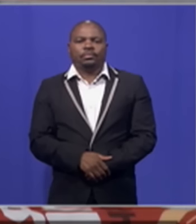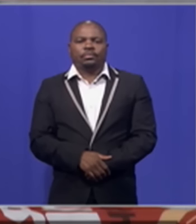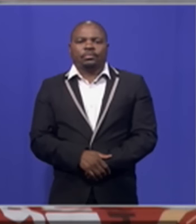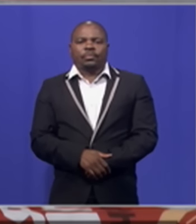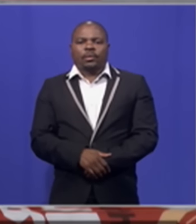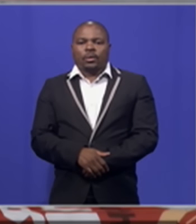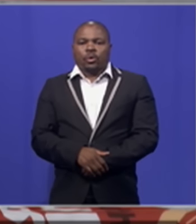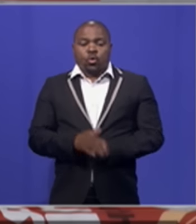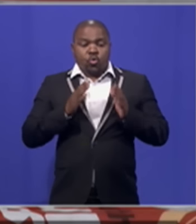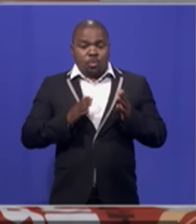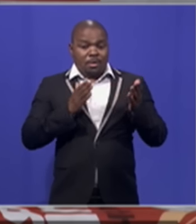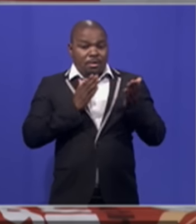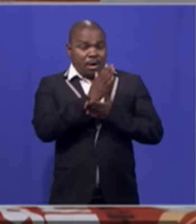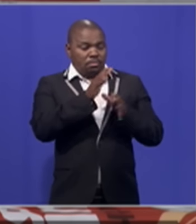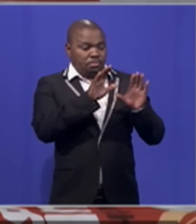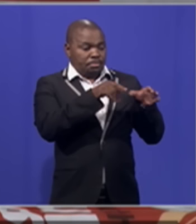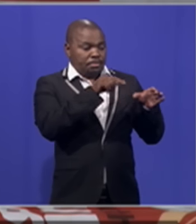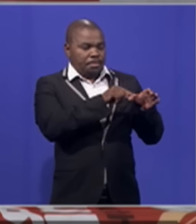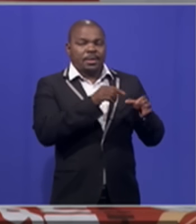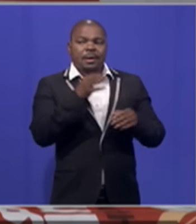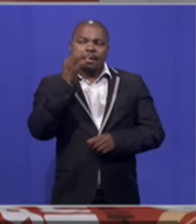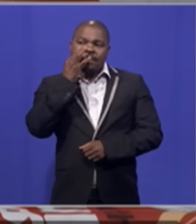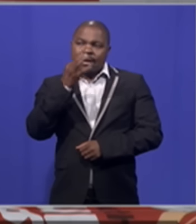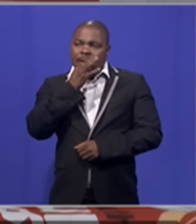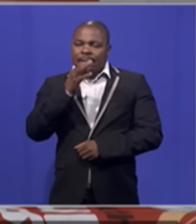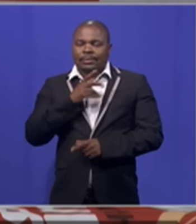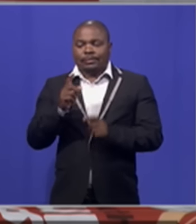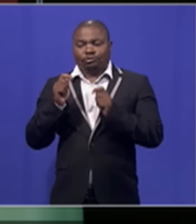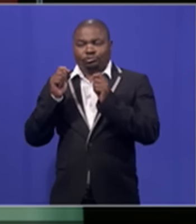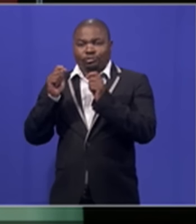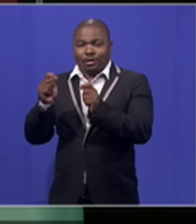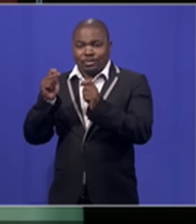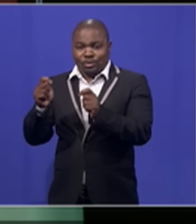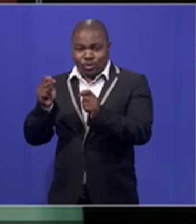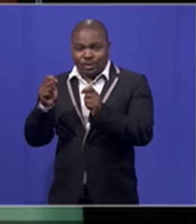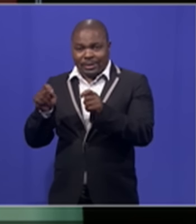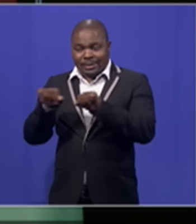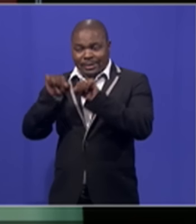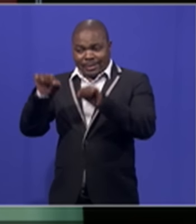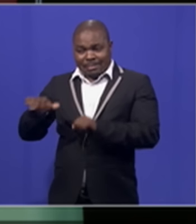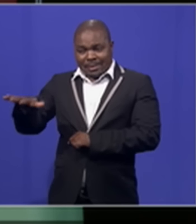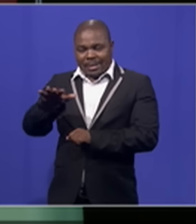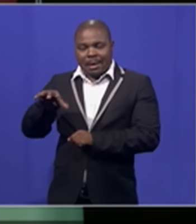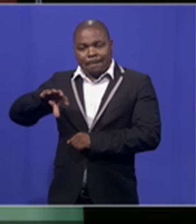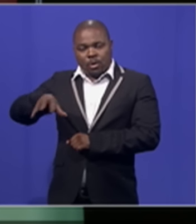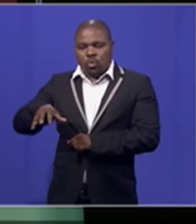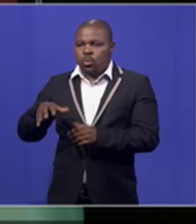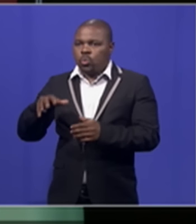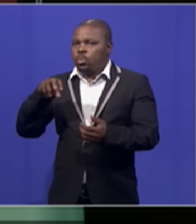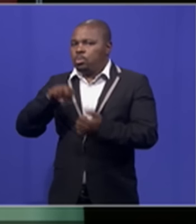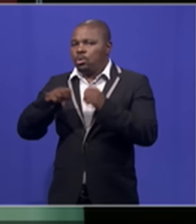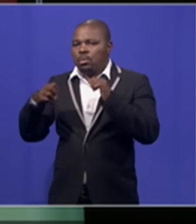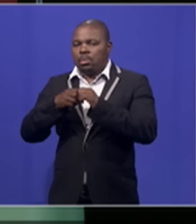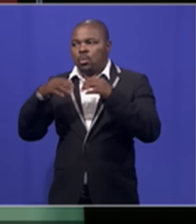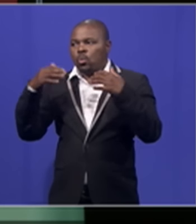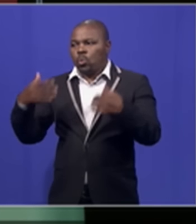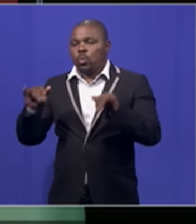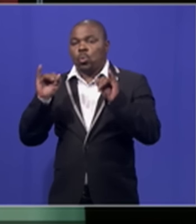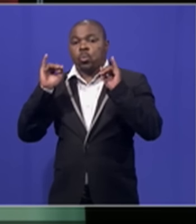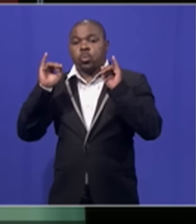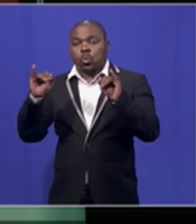Ba commissioner di tshwanelo tsa botho ba re lenaneo la dipalangwa tsa barutwana mo profenseng le farafere ke mathata a masisi a tsamaiso